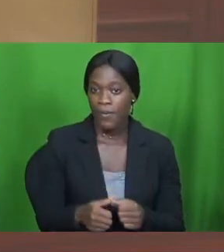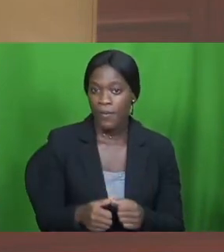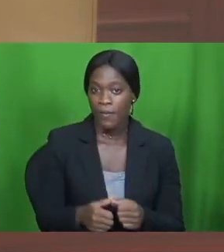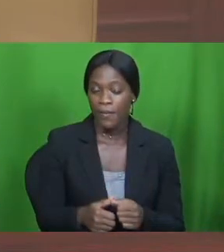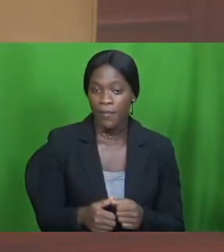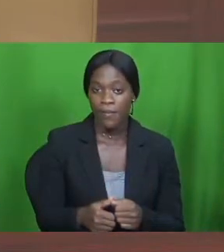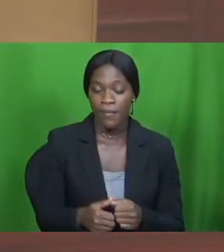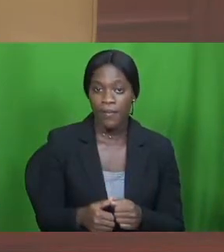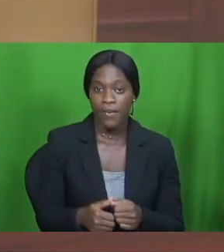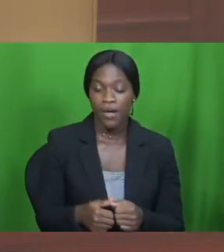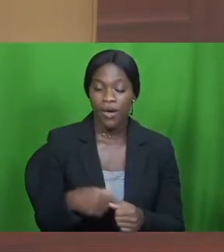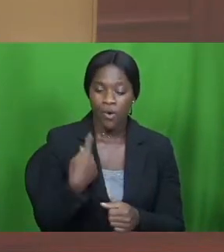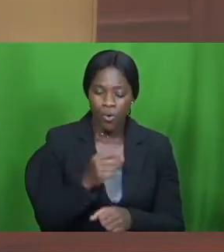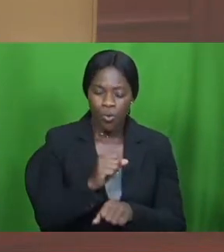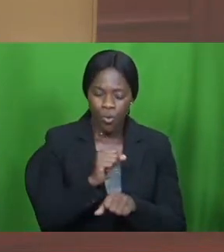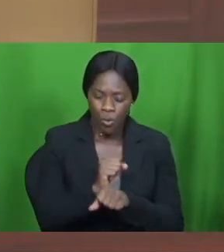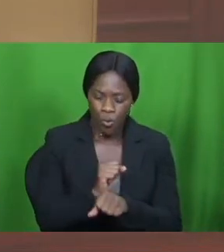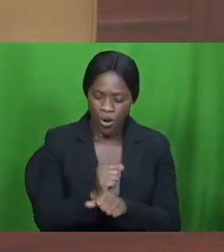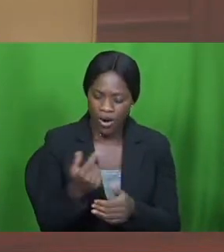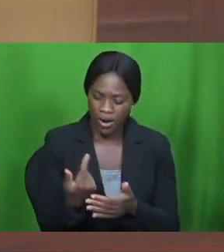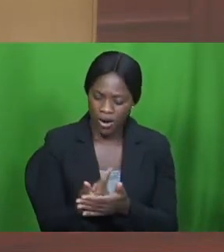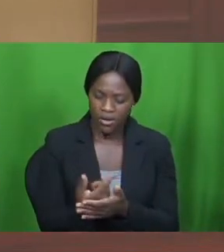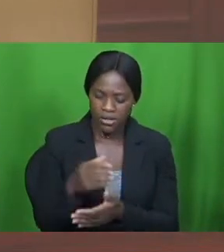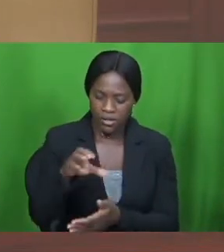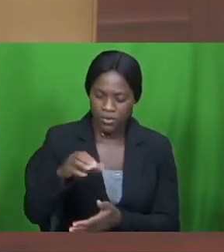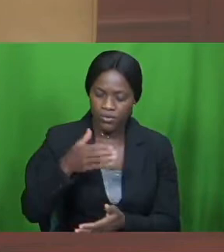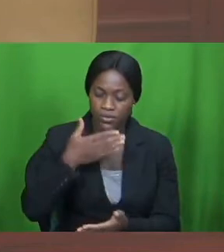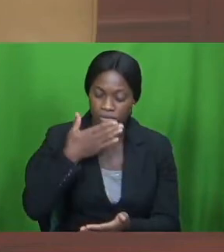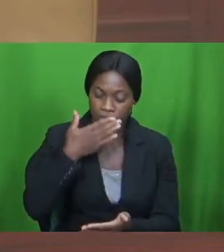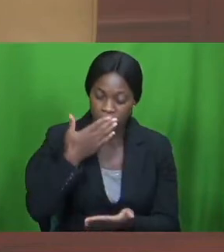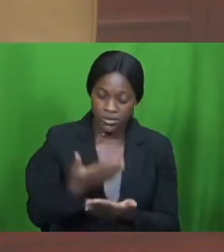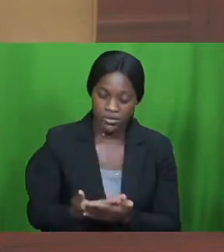country and community so well. Mr. Speaker, I thank you for the statement.